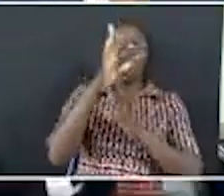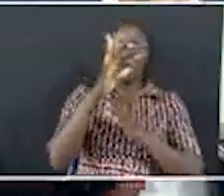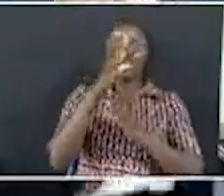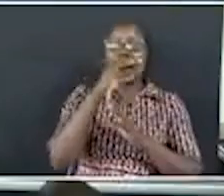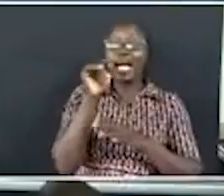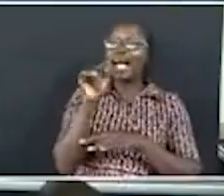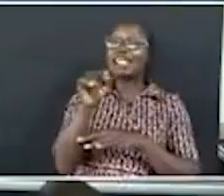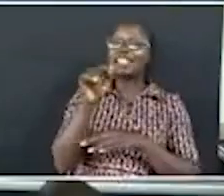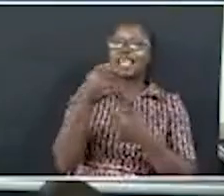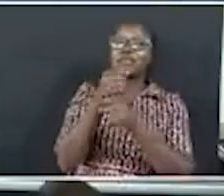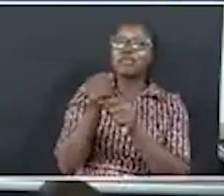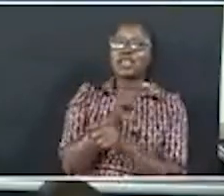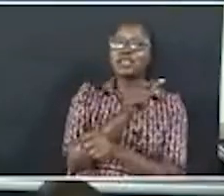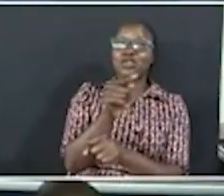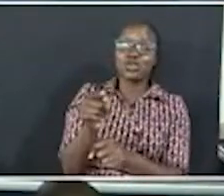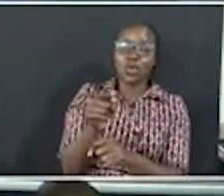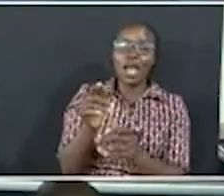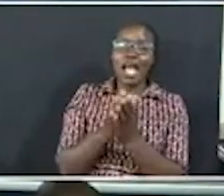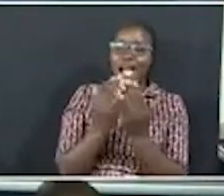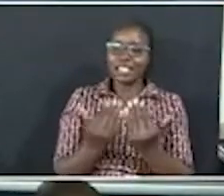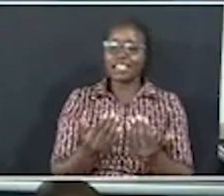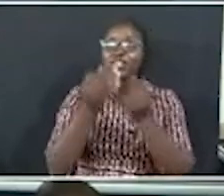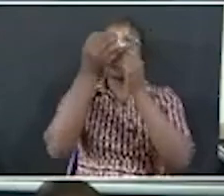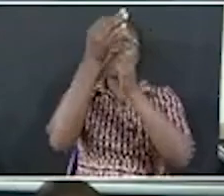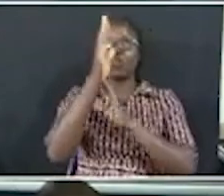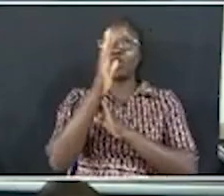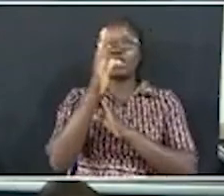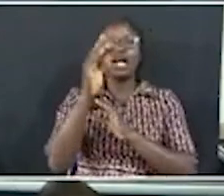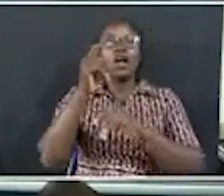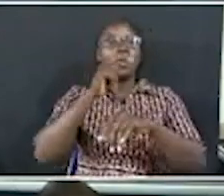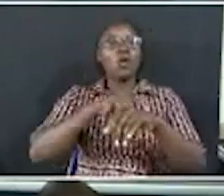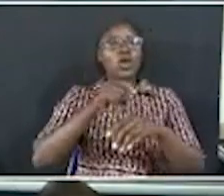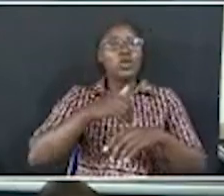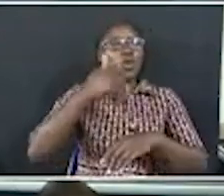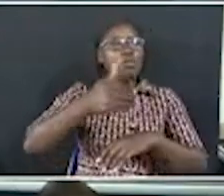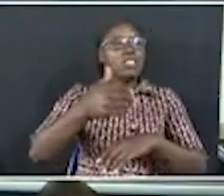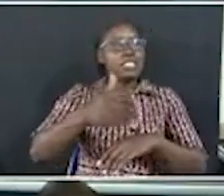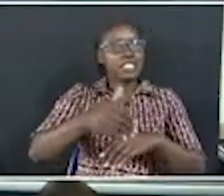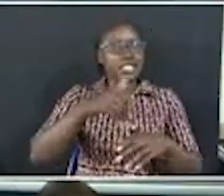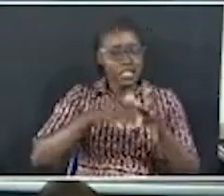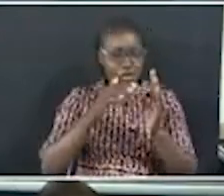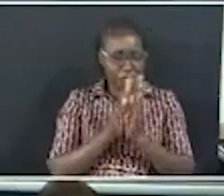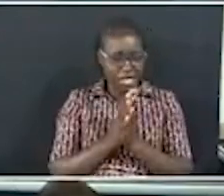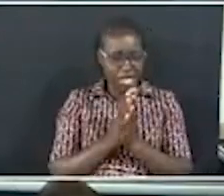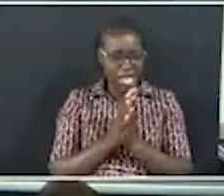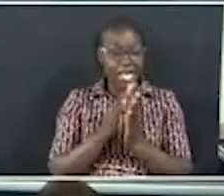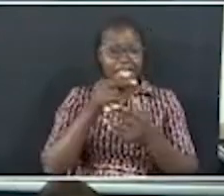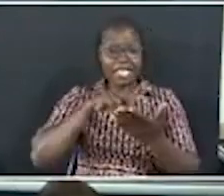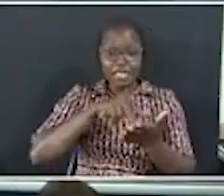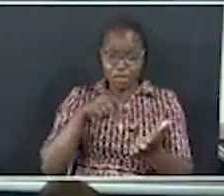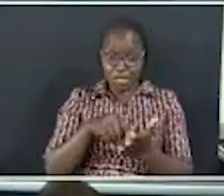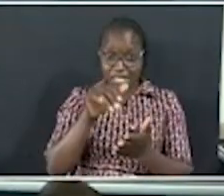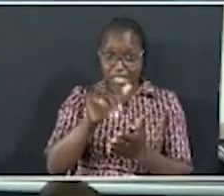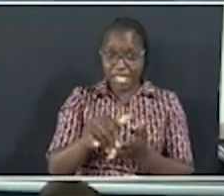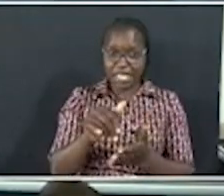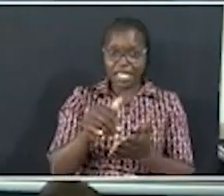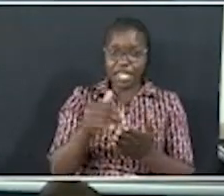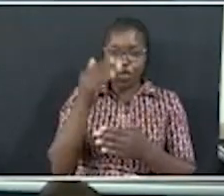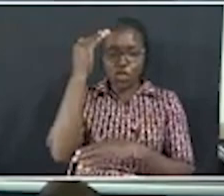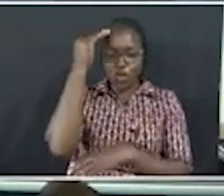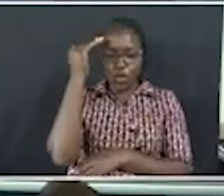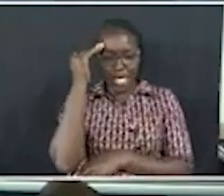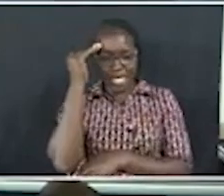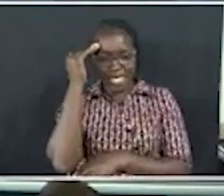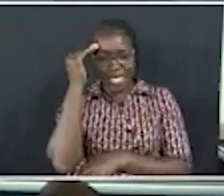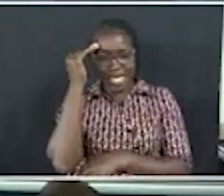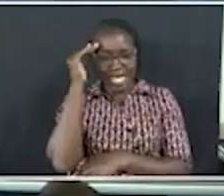and that makes you a child of God. When you persist in prayer, it means that your head